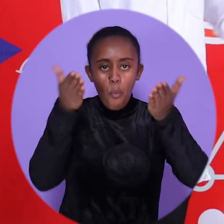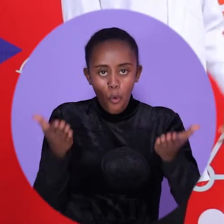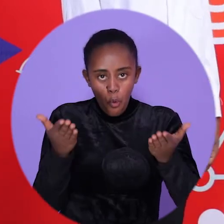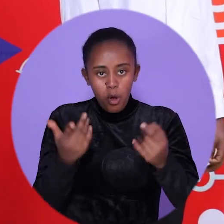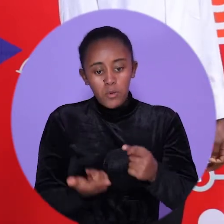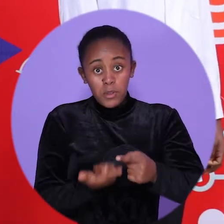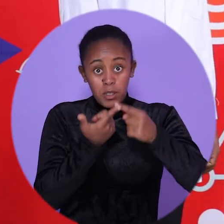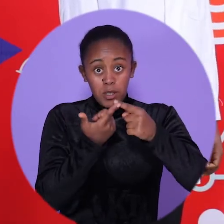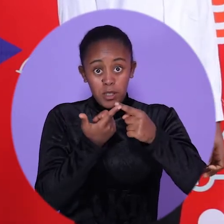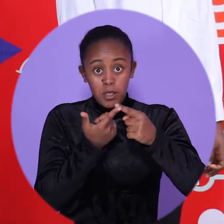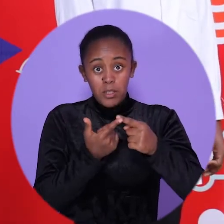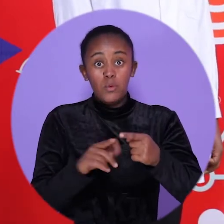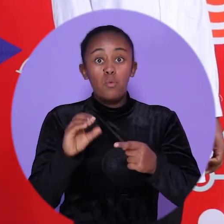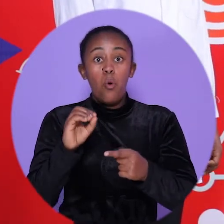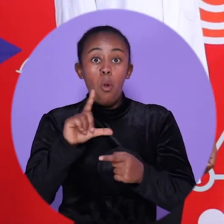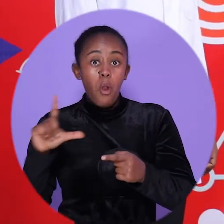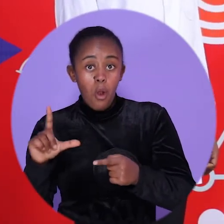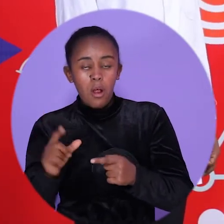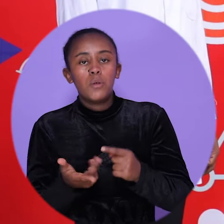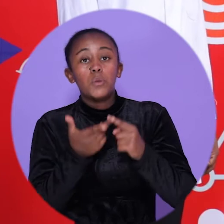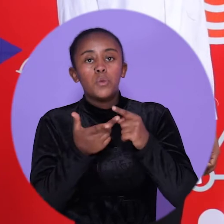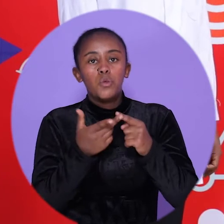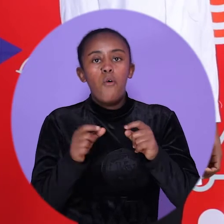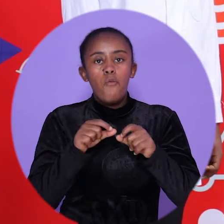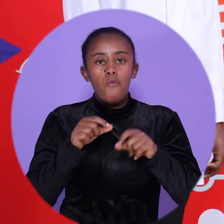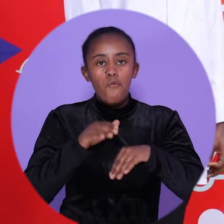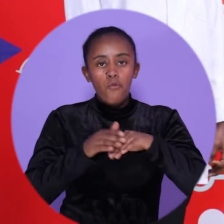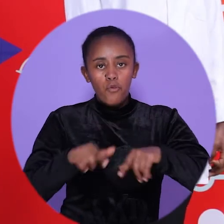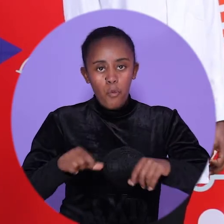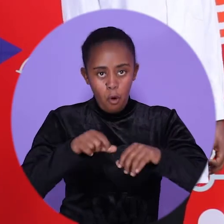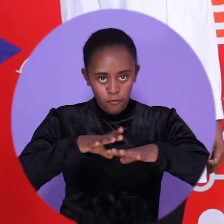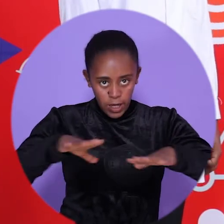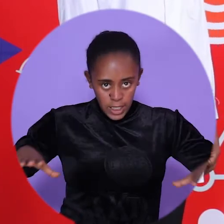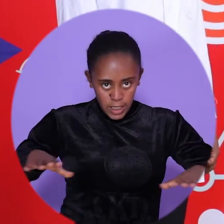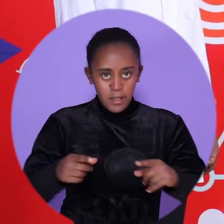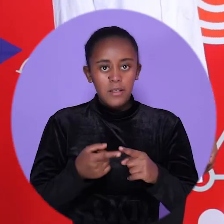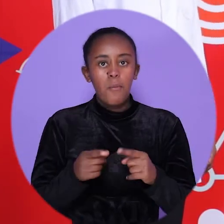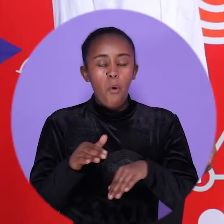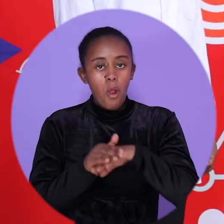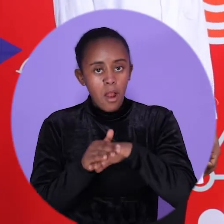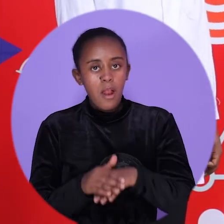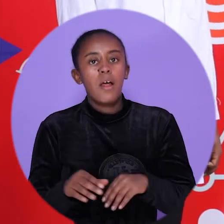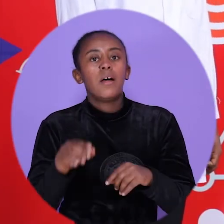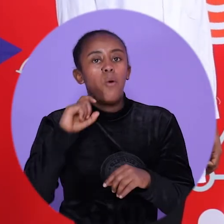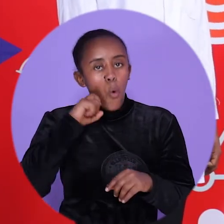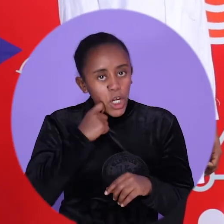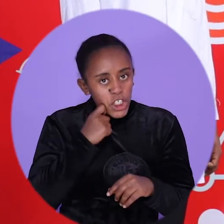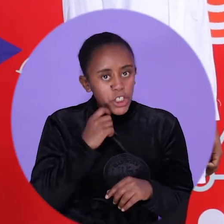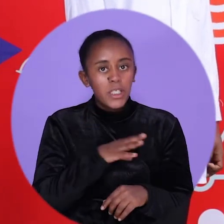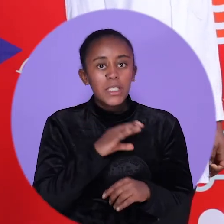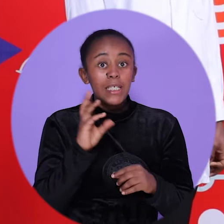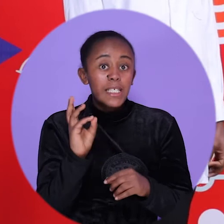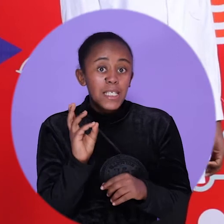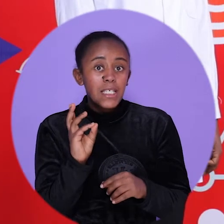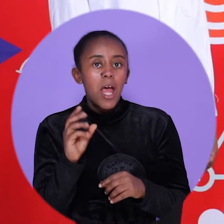is door. And the third one is football field. The fourth, ball. The fifth, orange. And the sixth